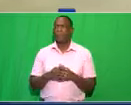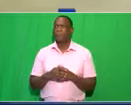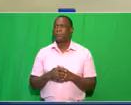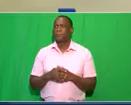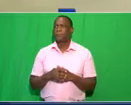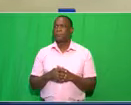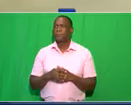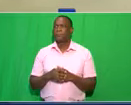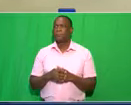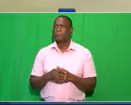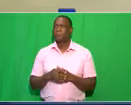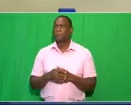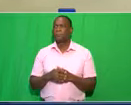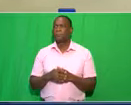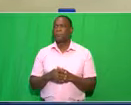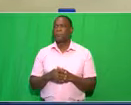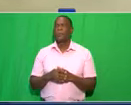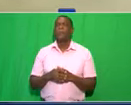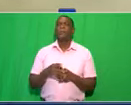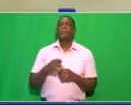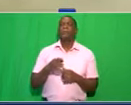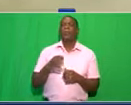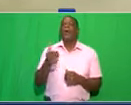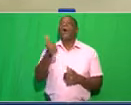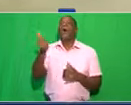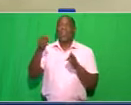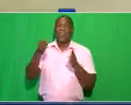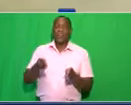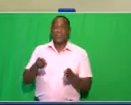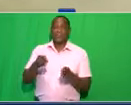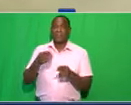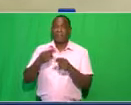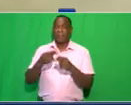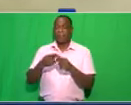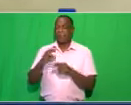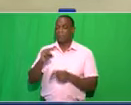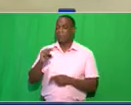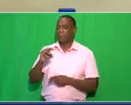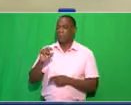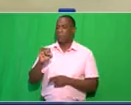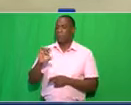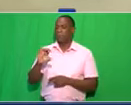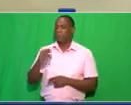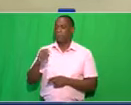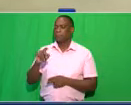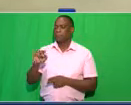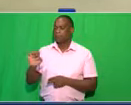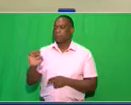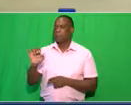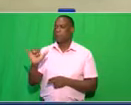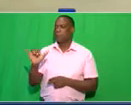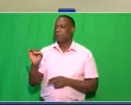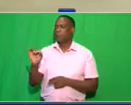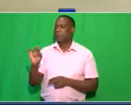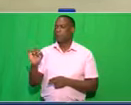Okay, so we, Michelle Young. We have Michelle Young on Zoom. Nice to have you, Michelle.